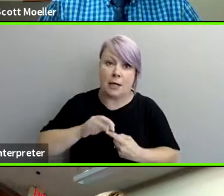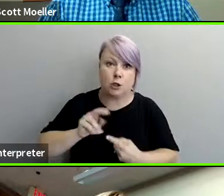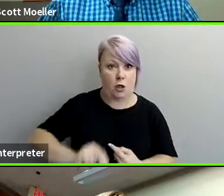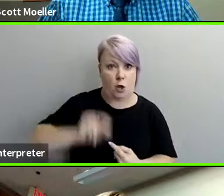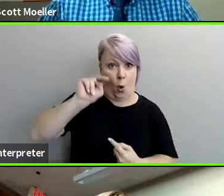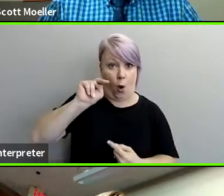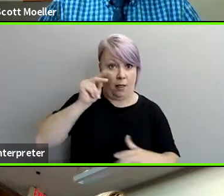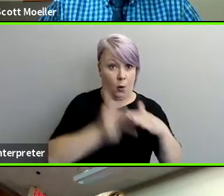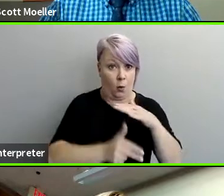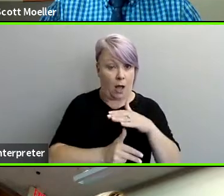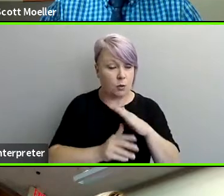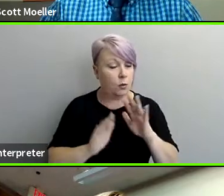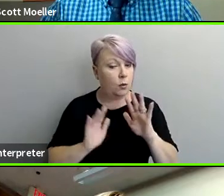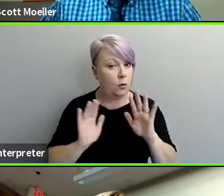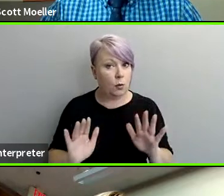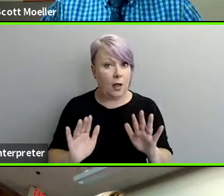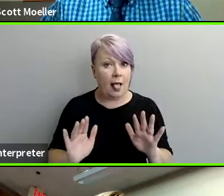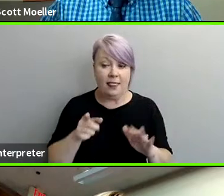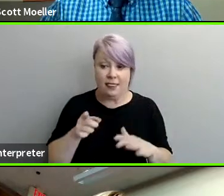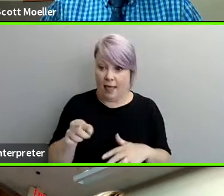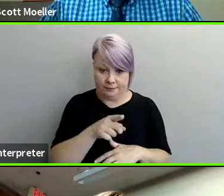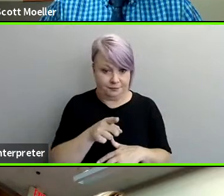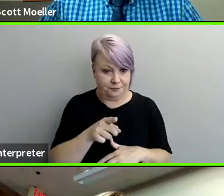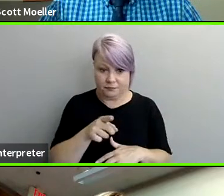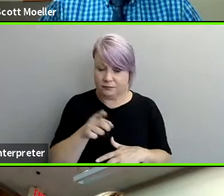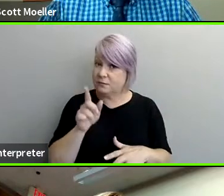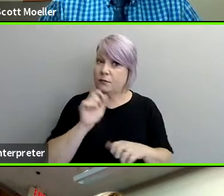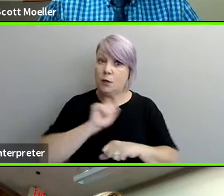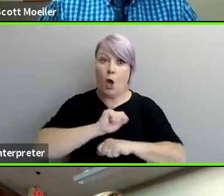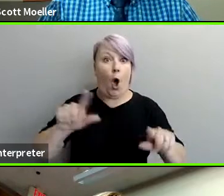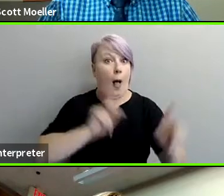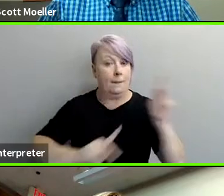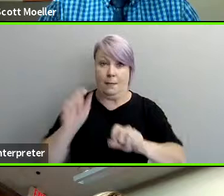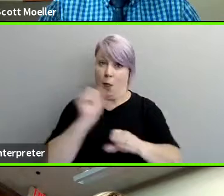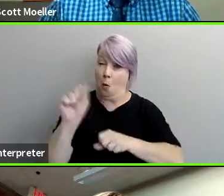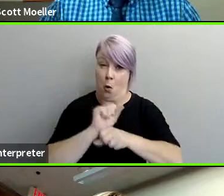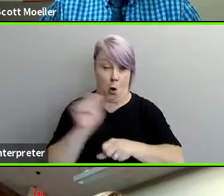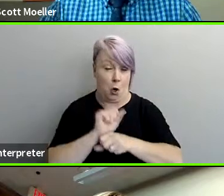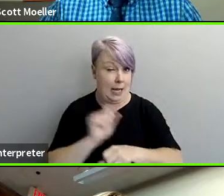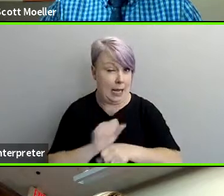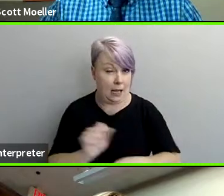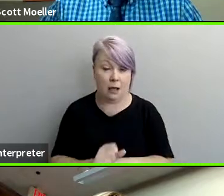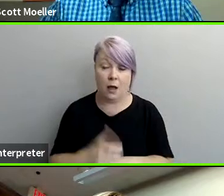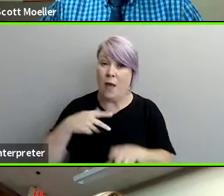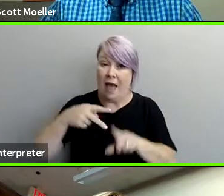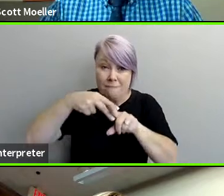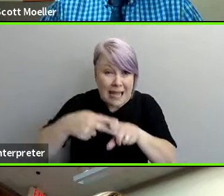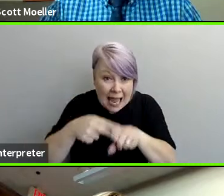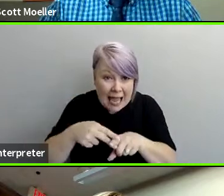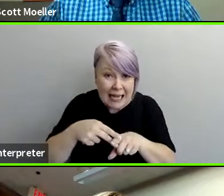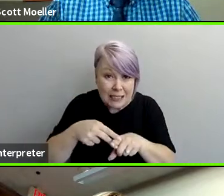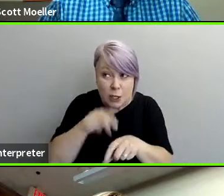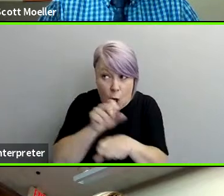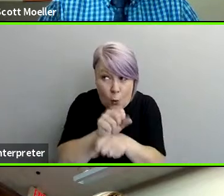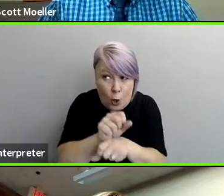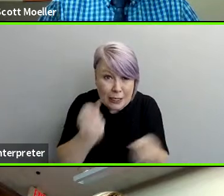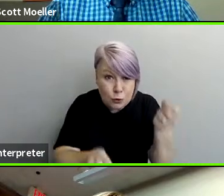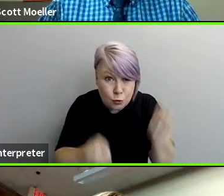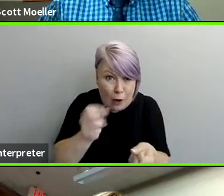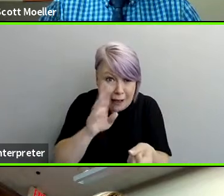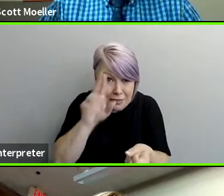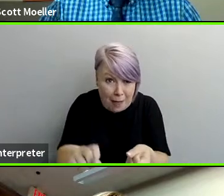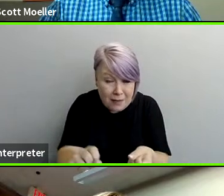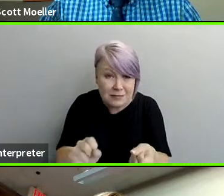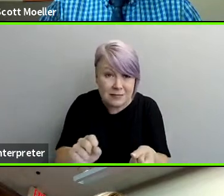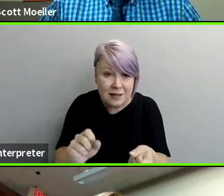garage, they have, all hands on deck driving buses. They've got mechanics who are driving buses, they have routers who are